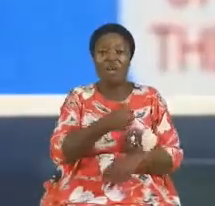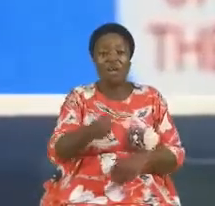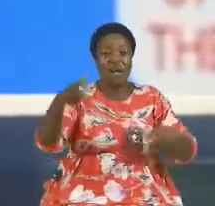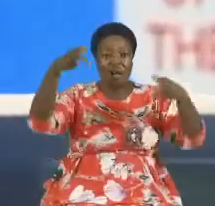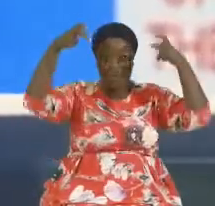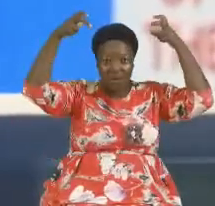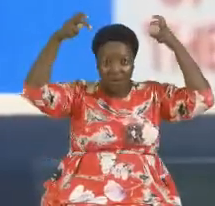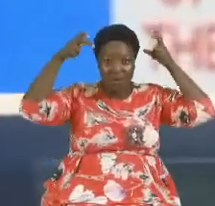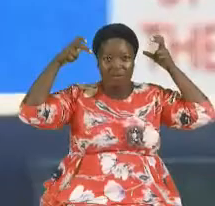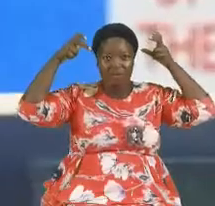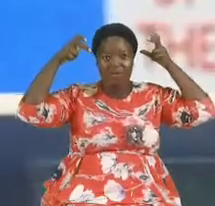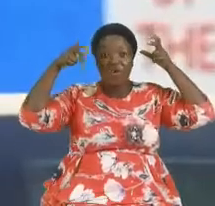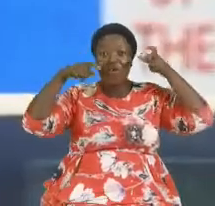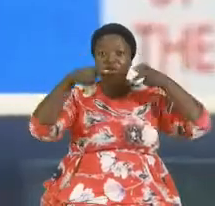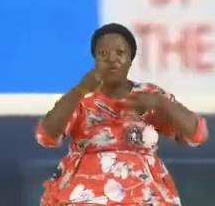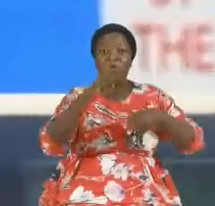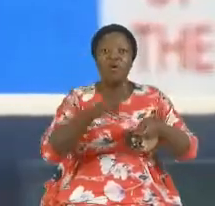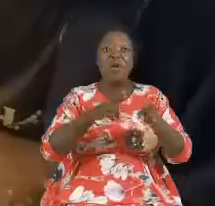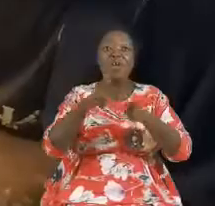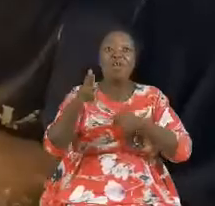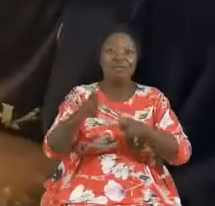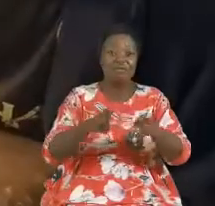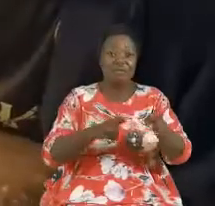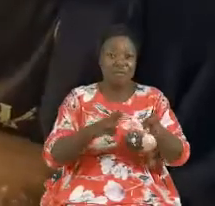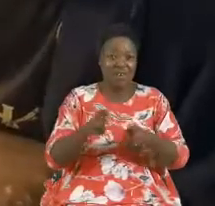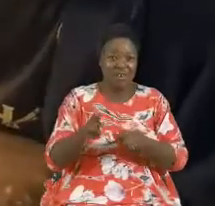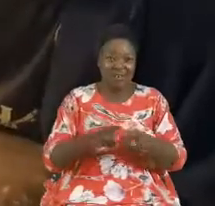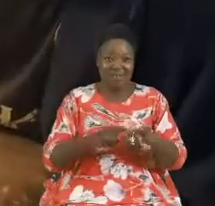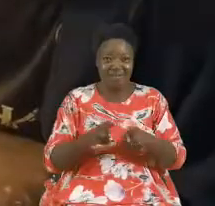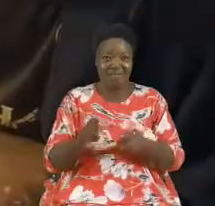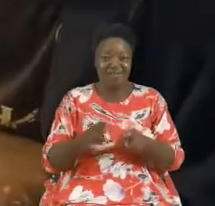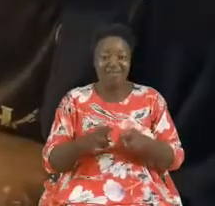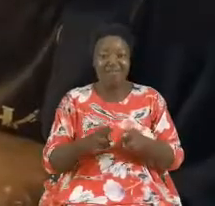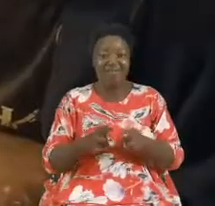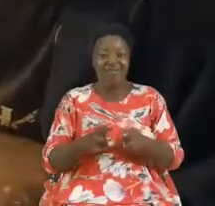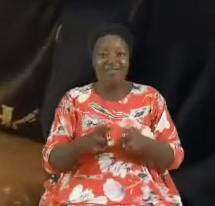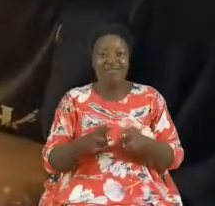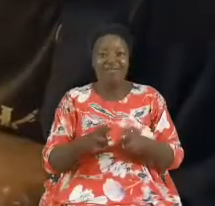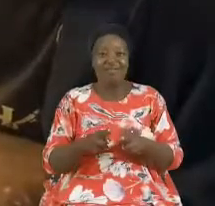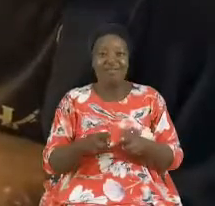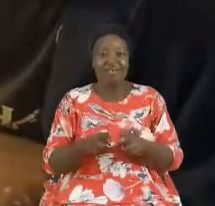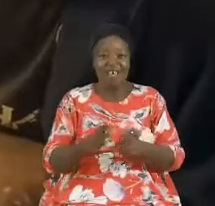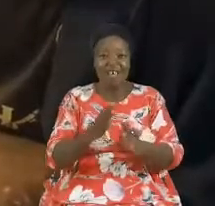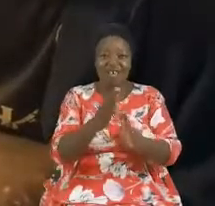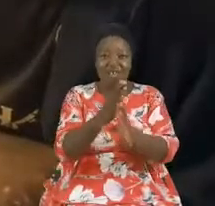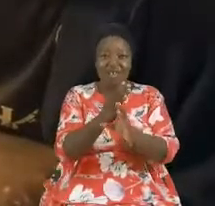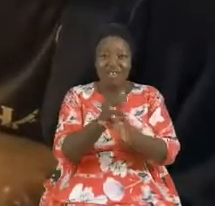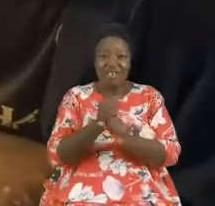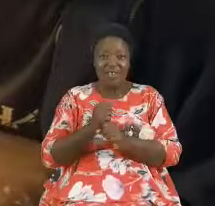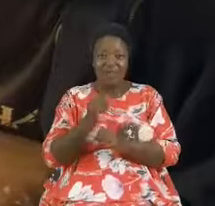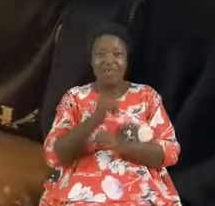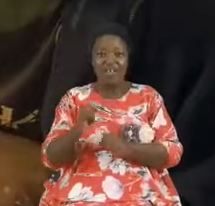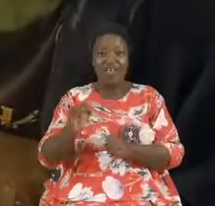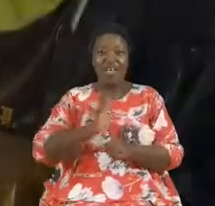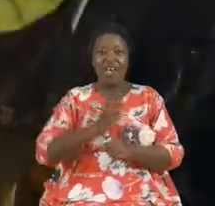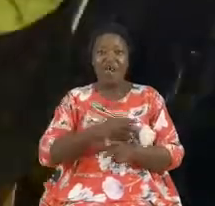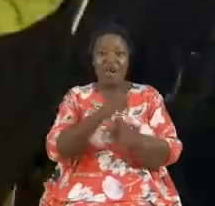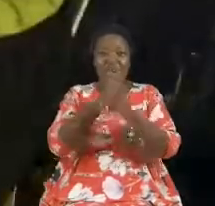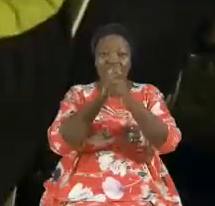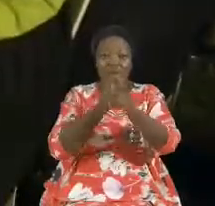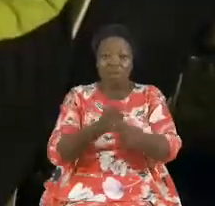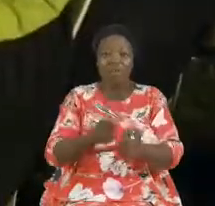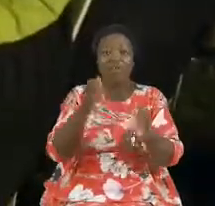home, you will wear a crown. You will reign. I said you will